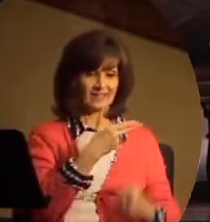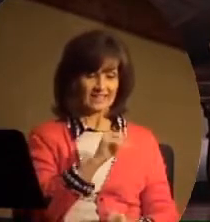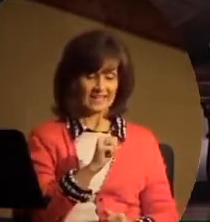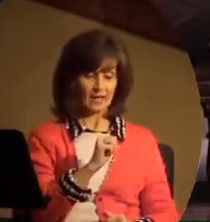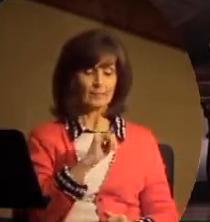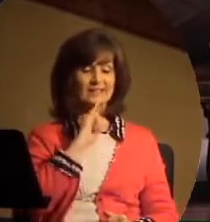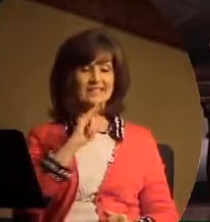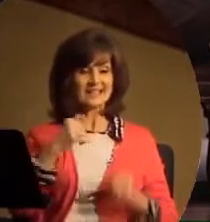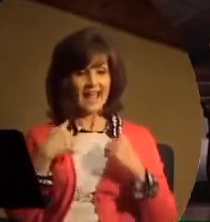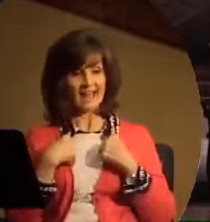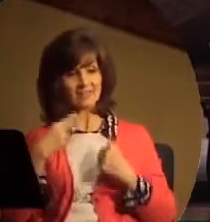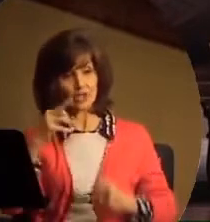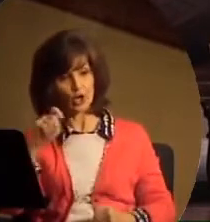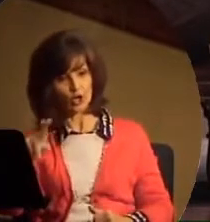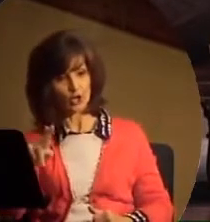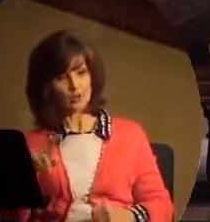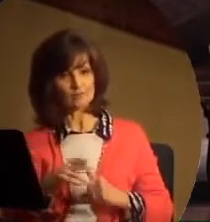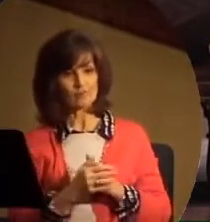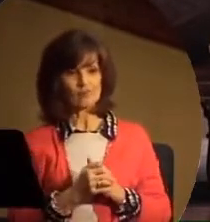Koala.